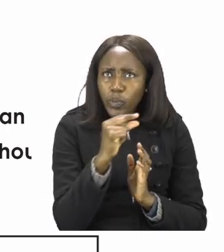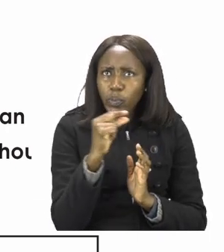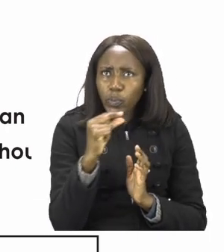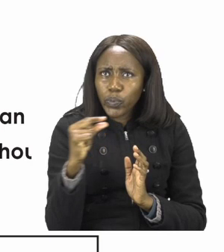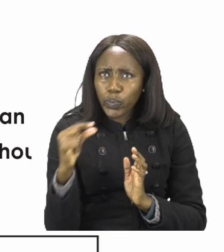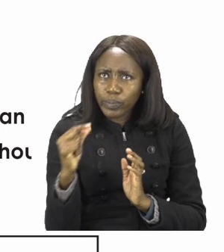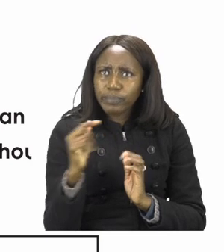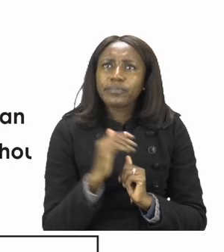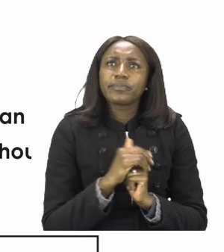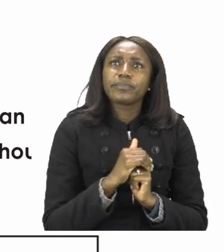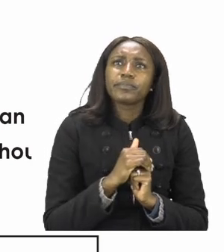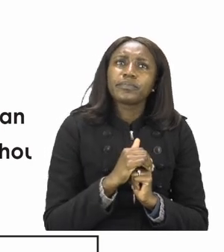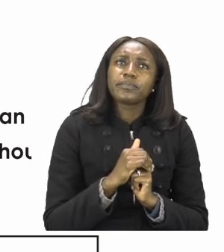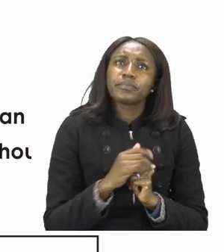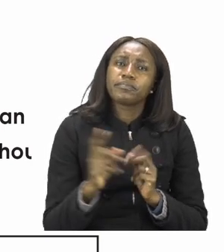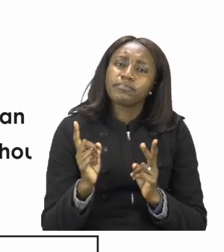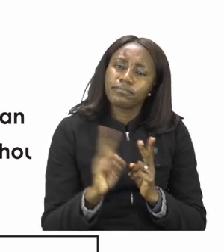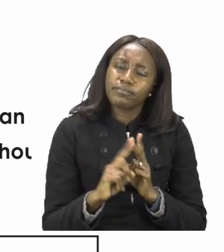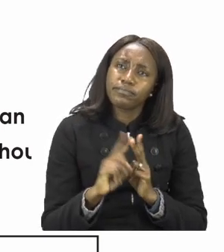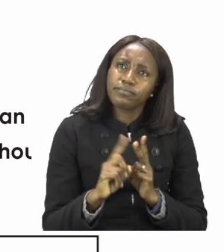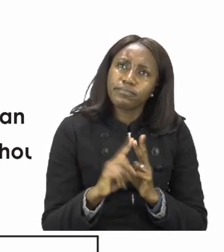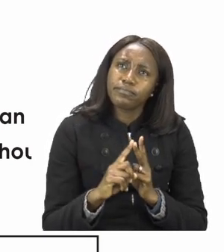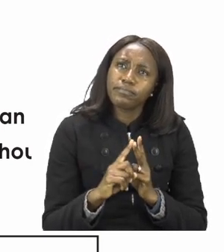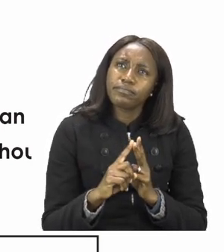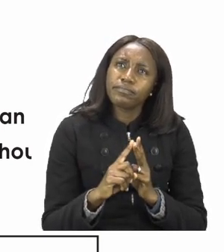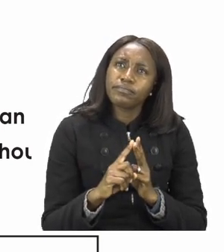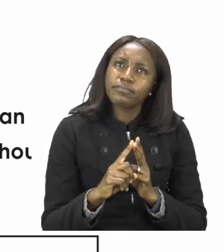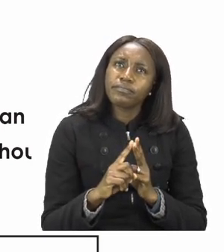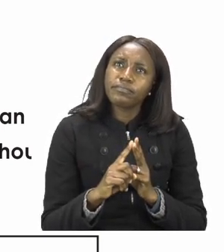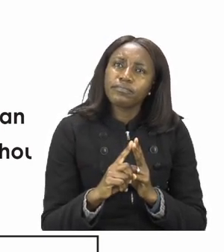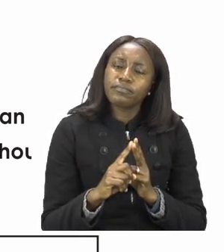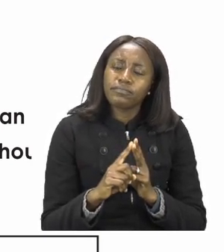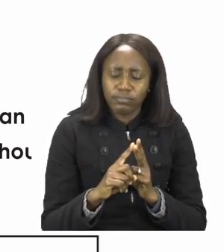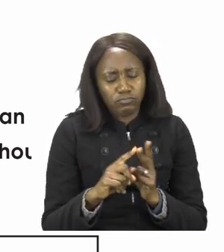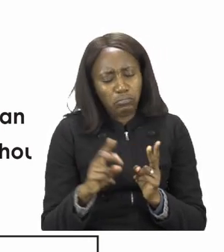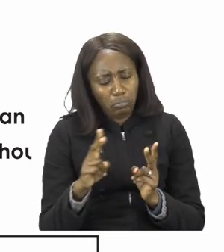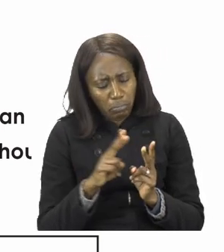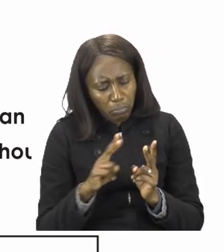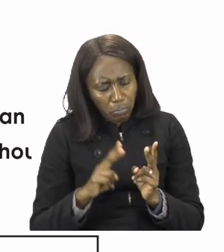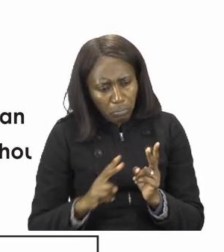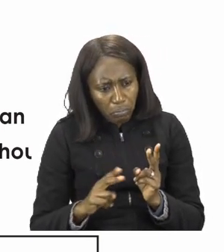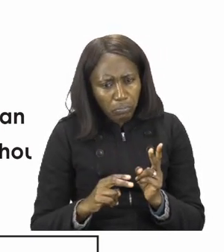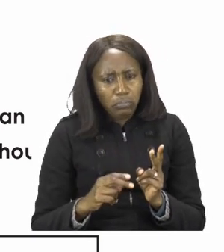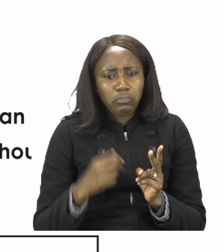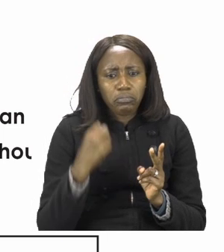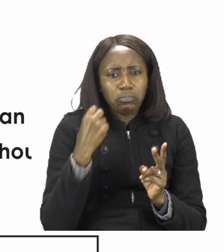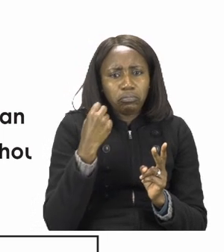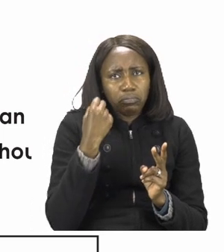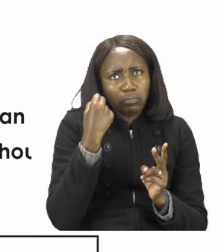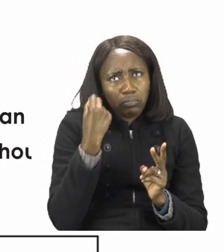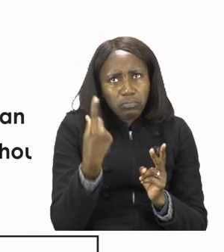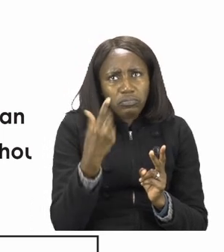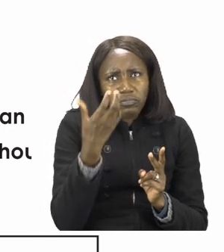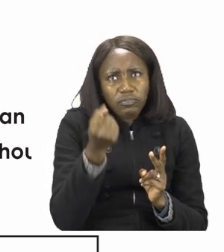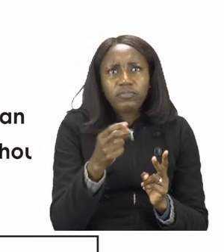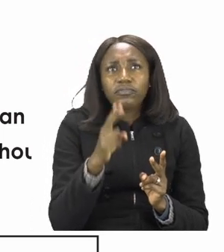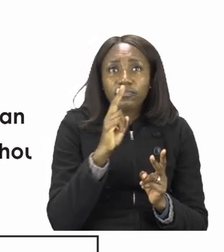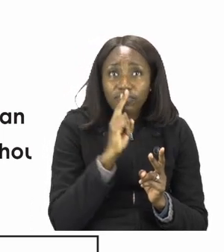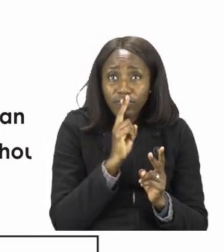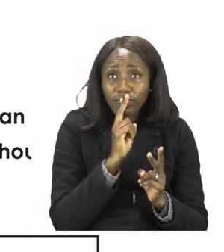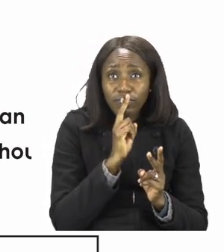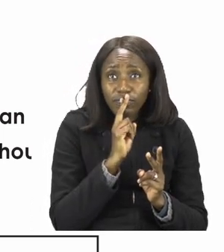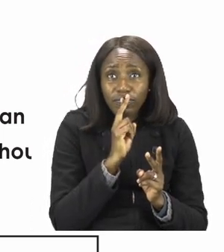used. The second time is to make sure that we get our answers after reading